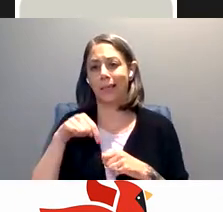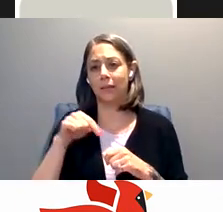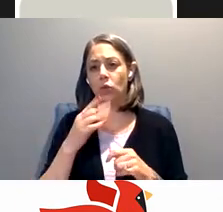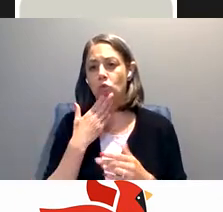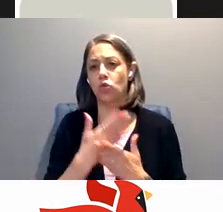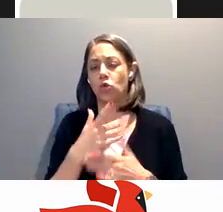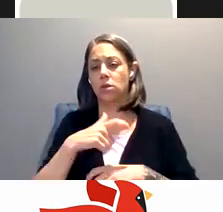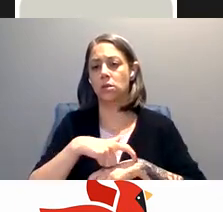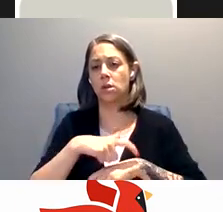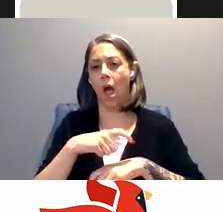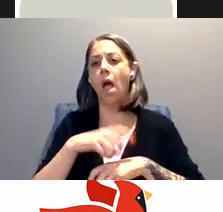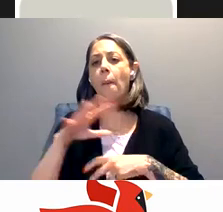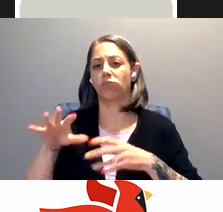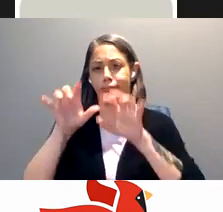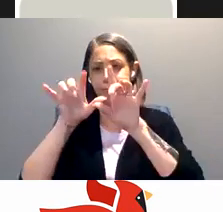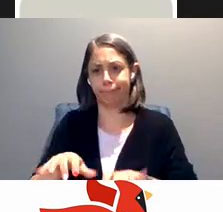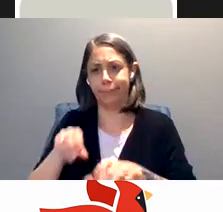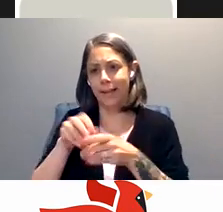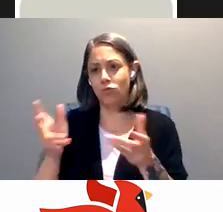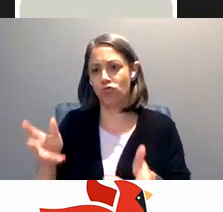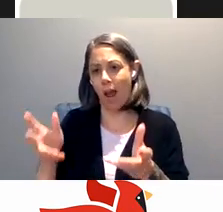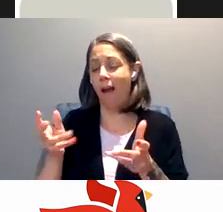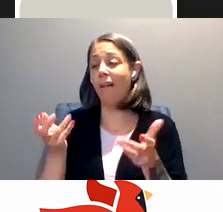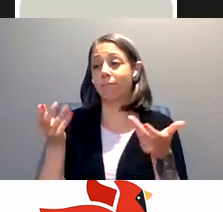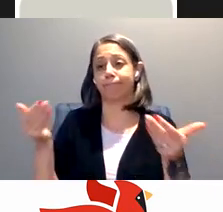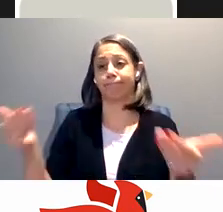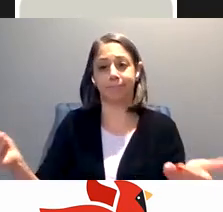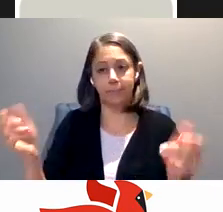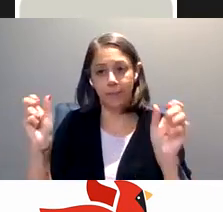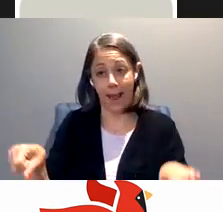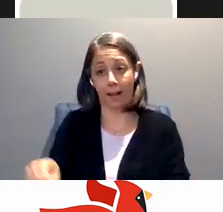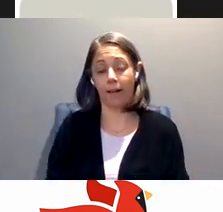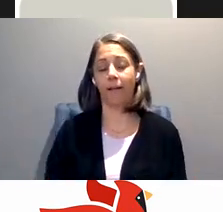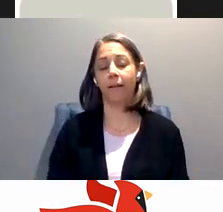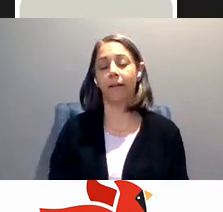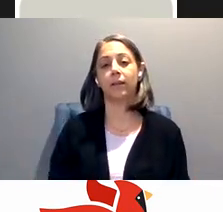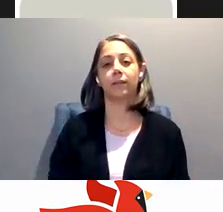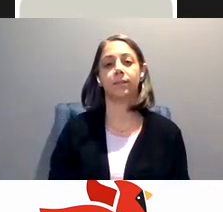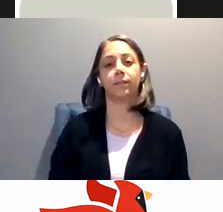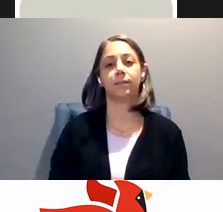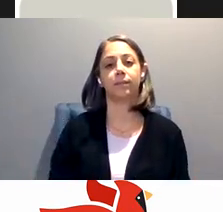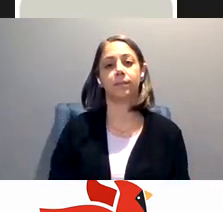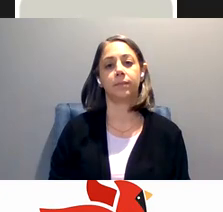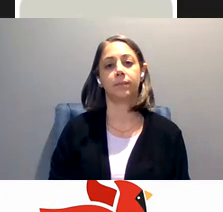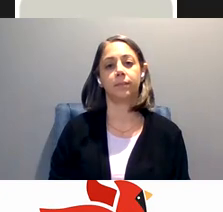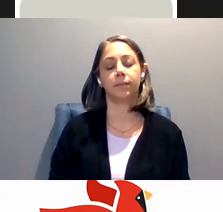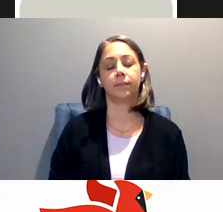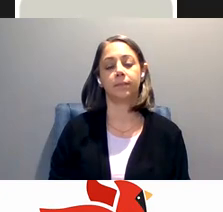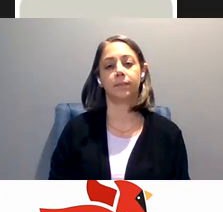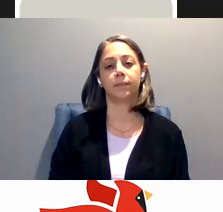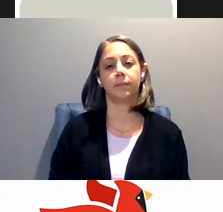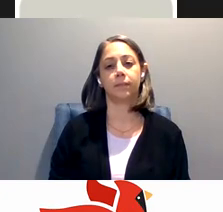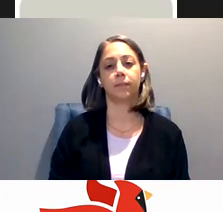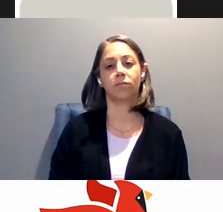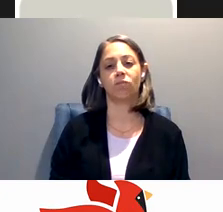to go ahead and put them in the chat. So feel free to do that. But I just wanted to talk a little bit or have